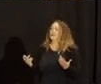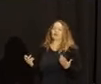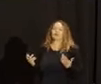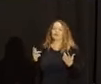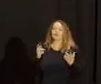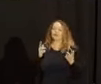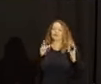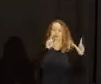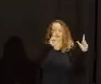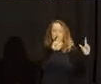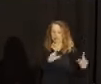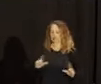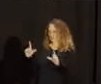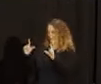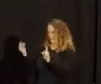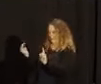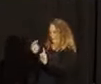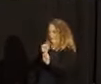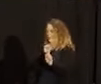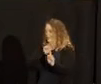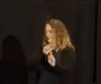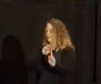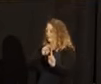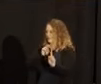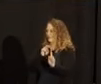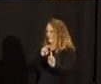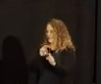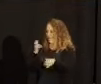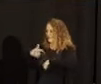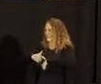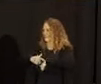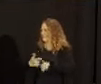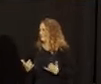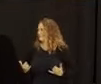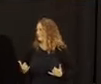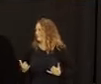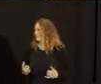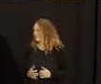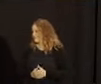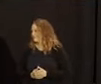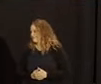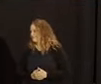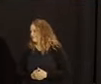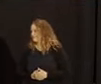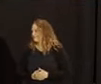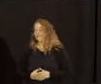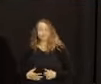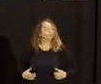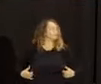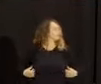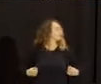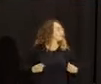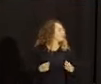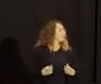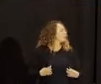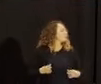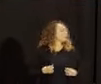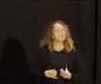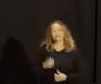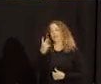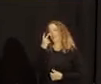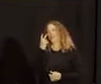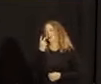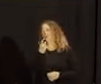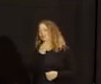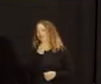reframing how we think about what leadership is in this space. Nice. And, you know, I've heard both of you talk about